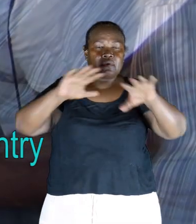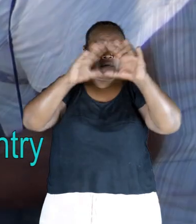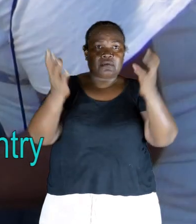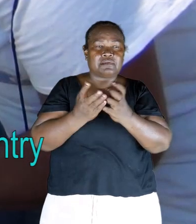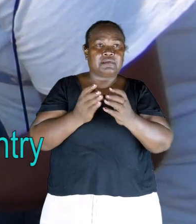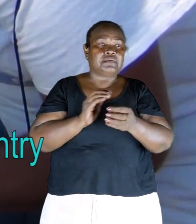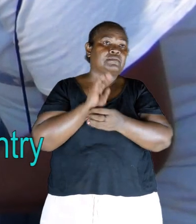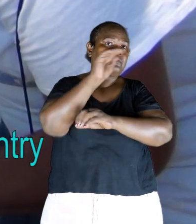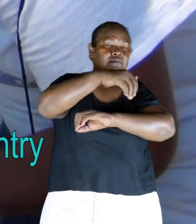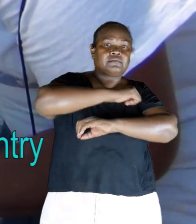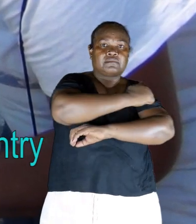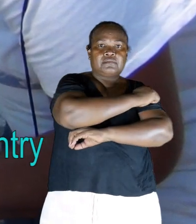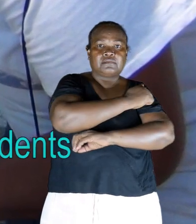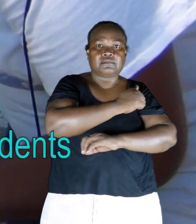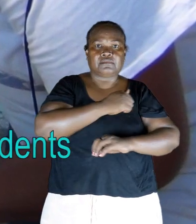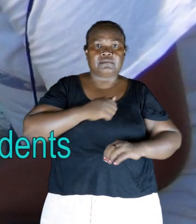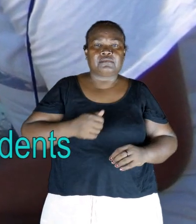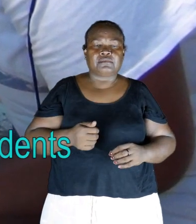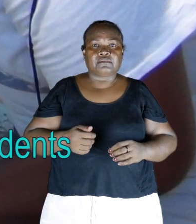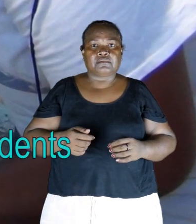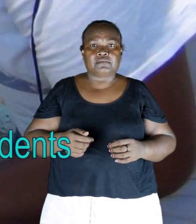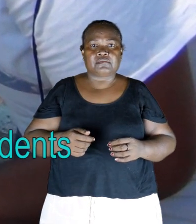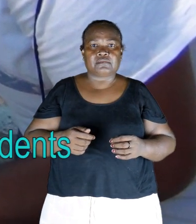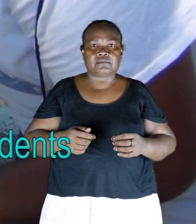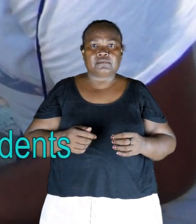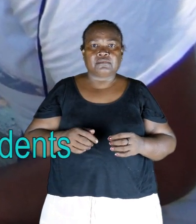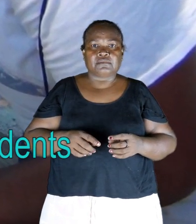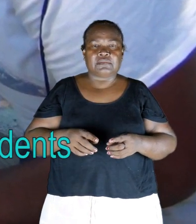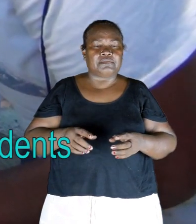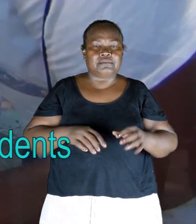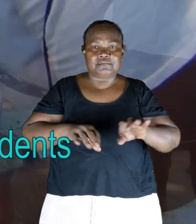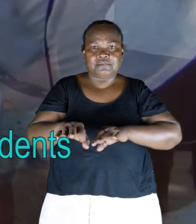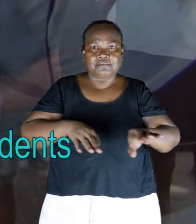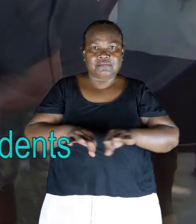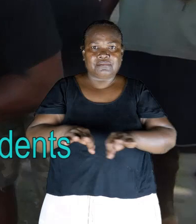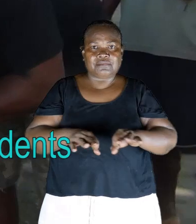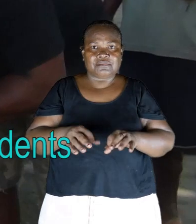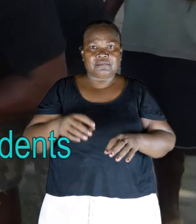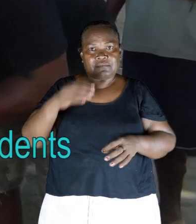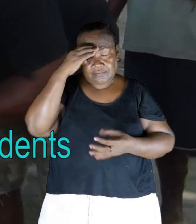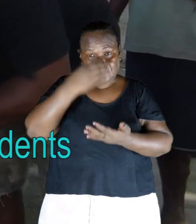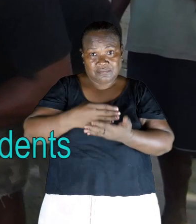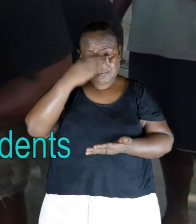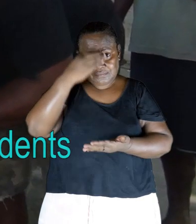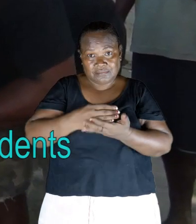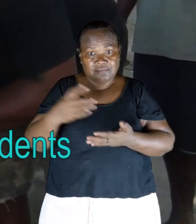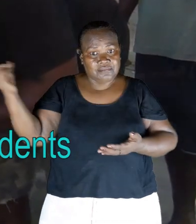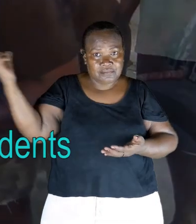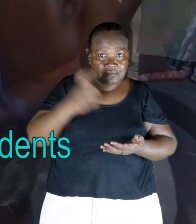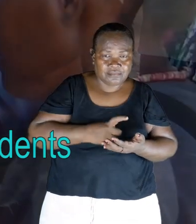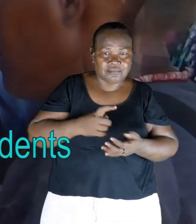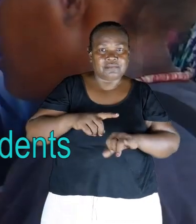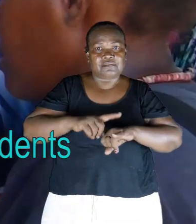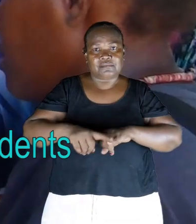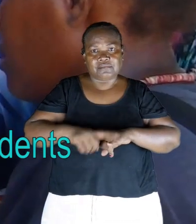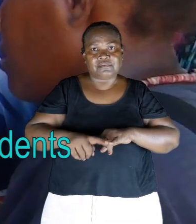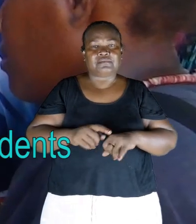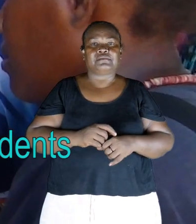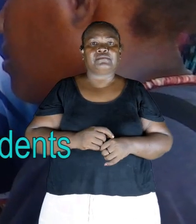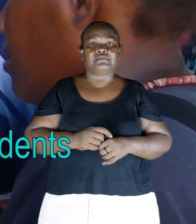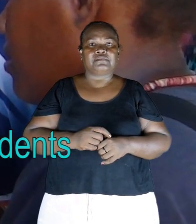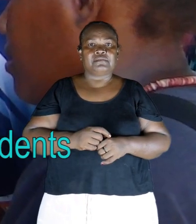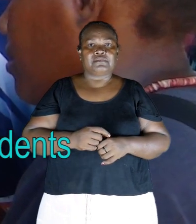country and from abroad. Mivala even go as far as arrange him okata student Losinu for actually come and join